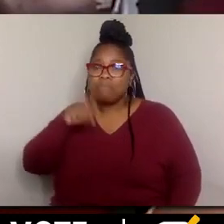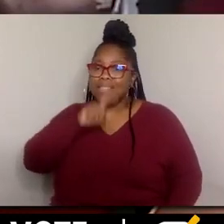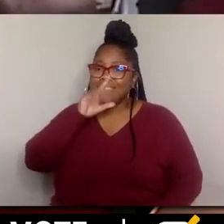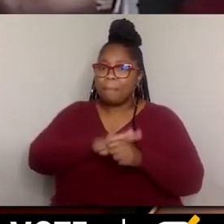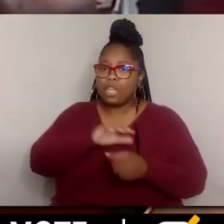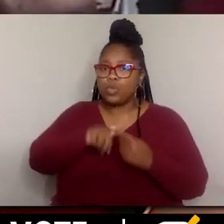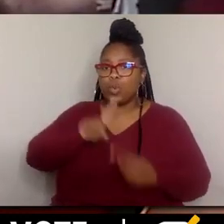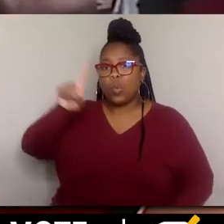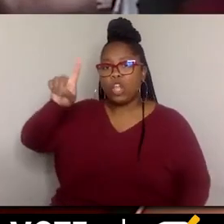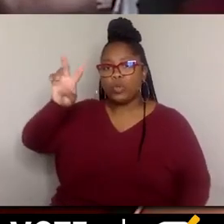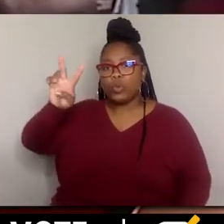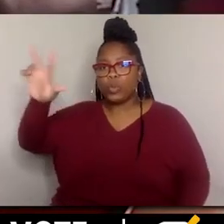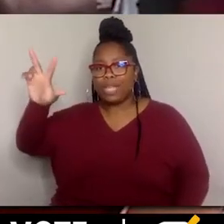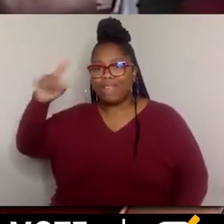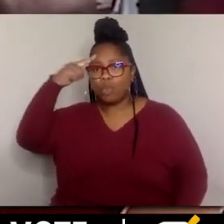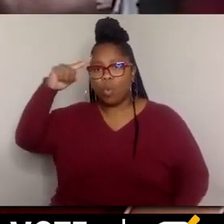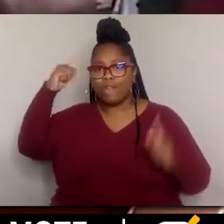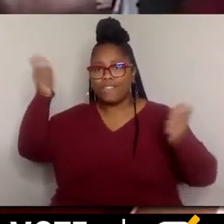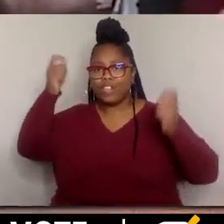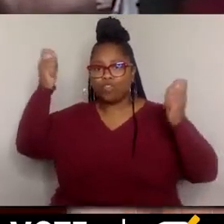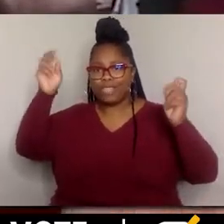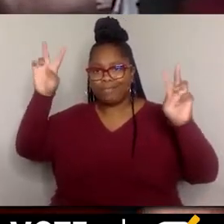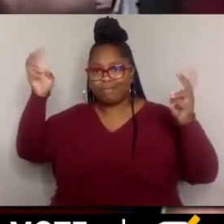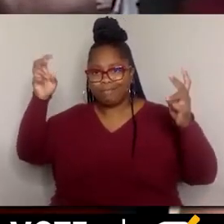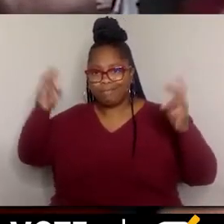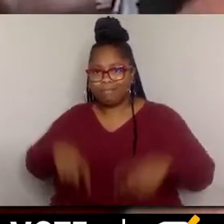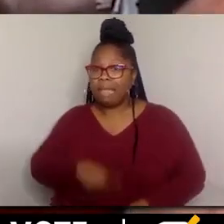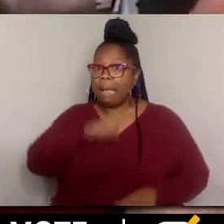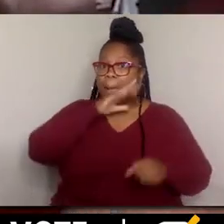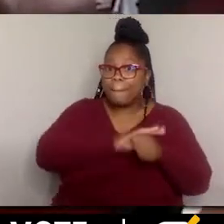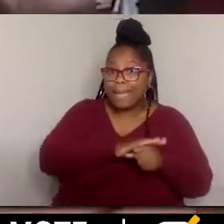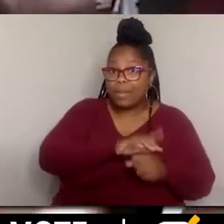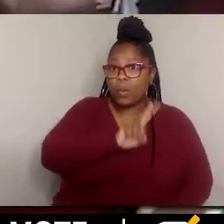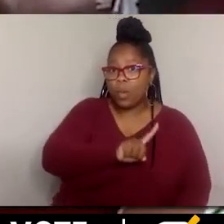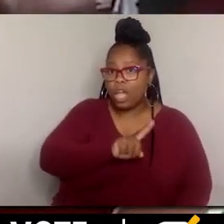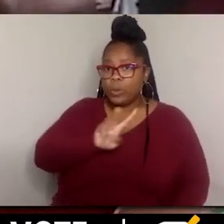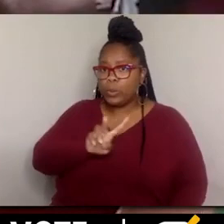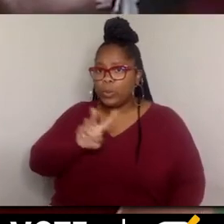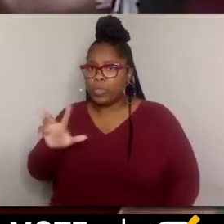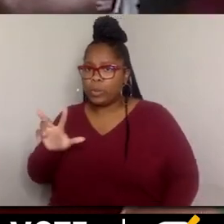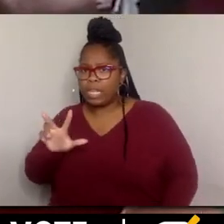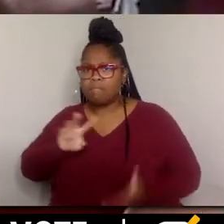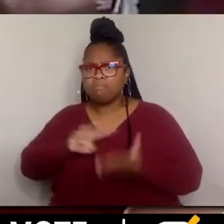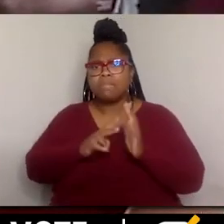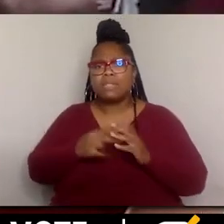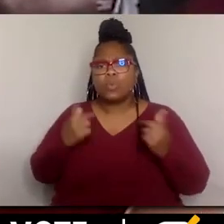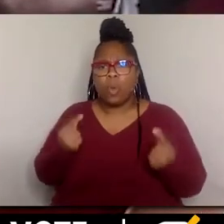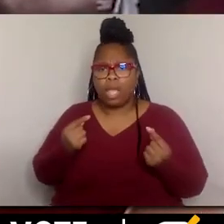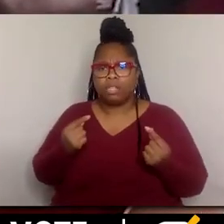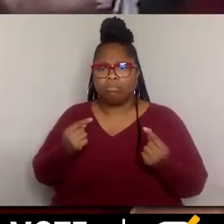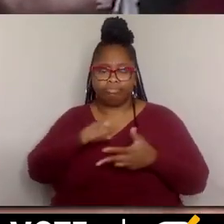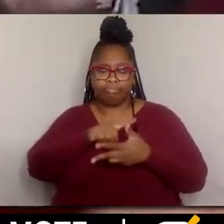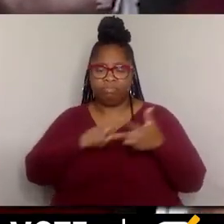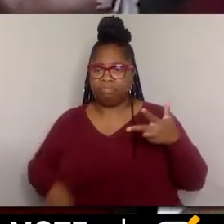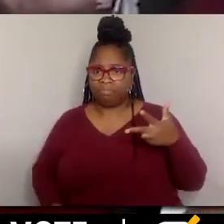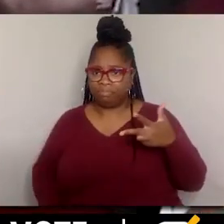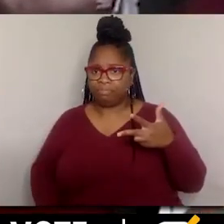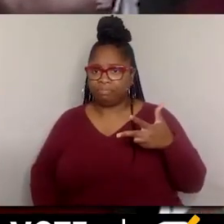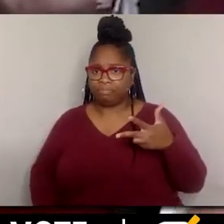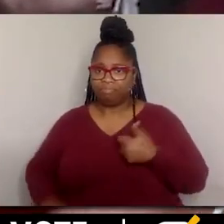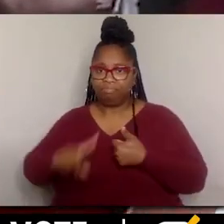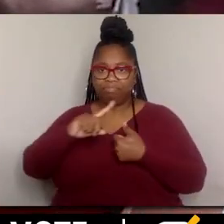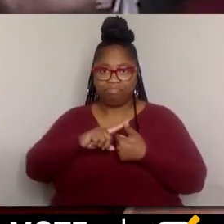for victory. Committing 1-2-3 means doing three things.